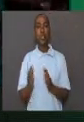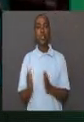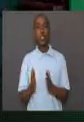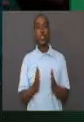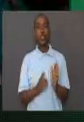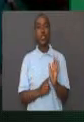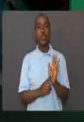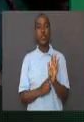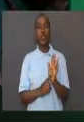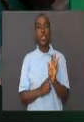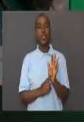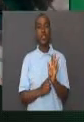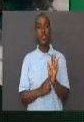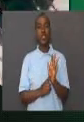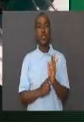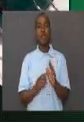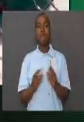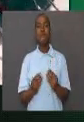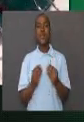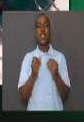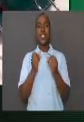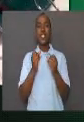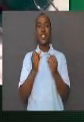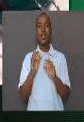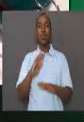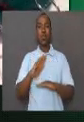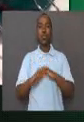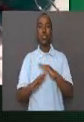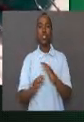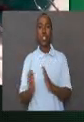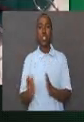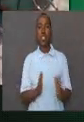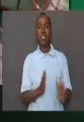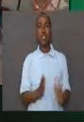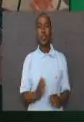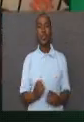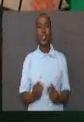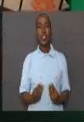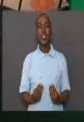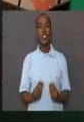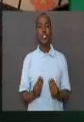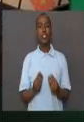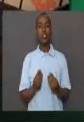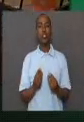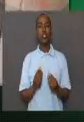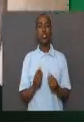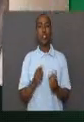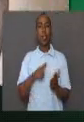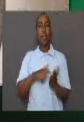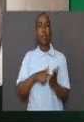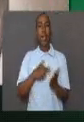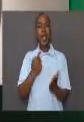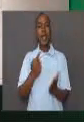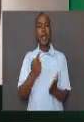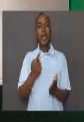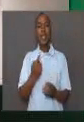the fermentation process. The yeasts use the honey as a source of